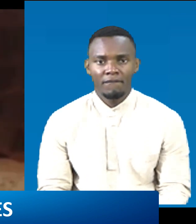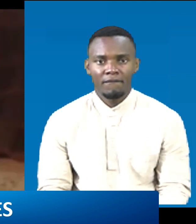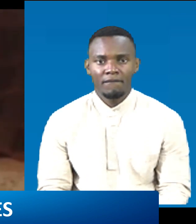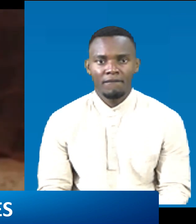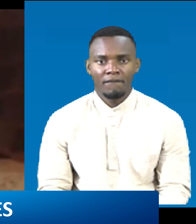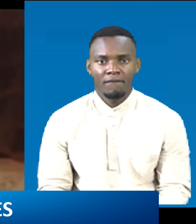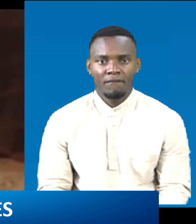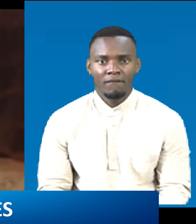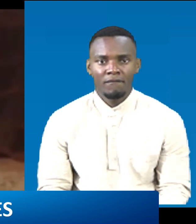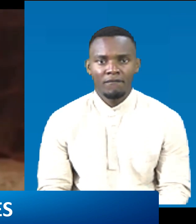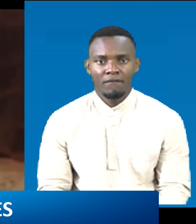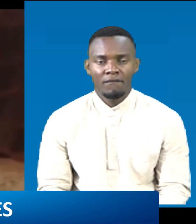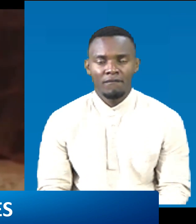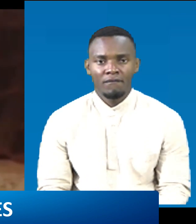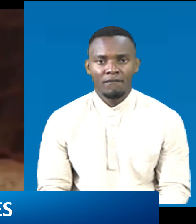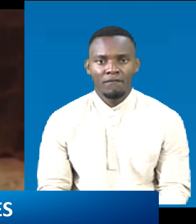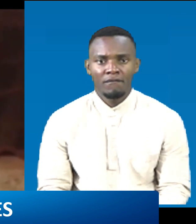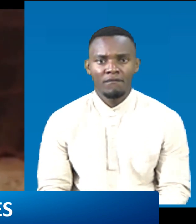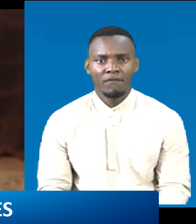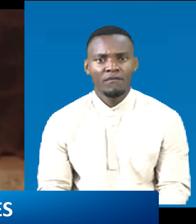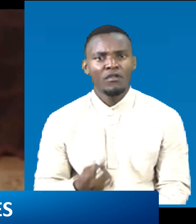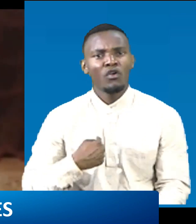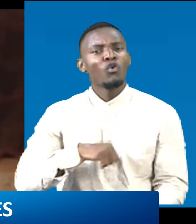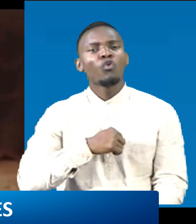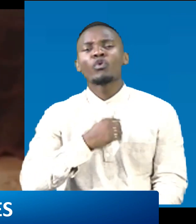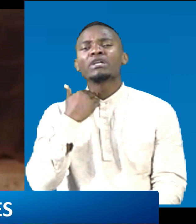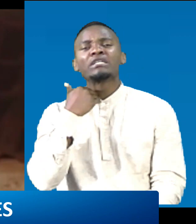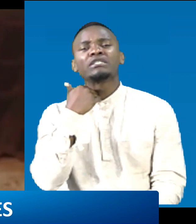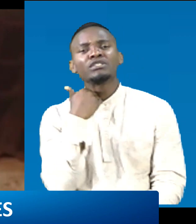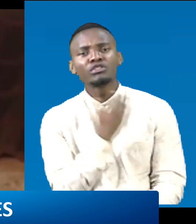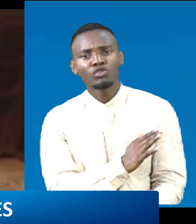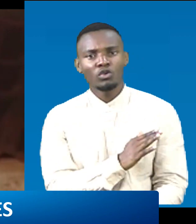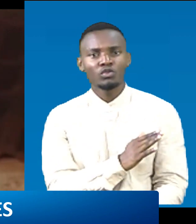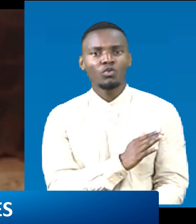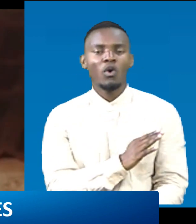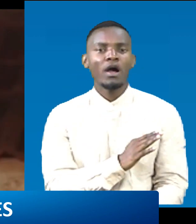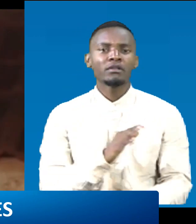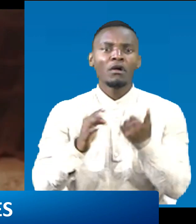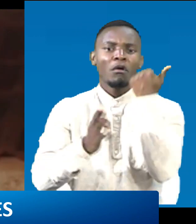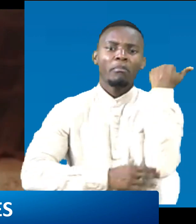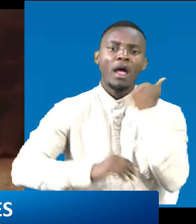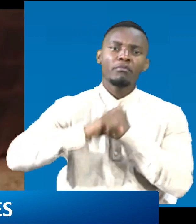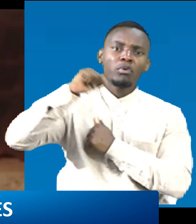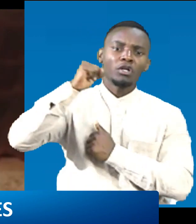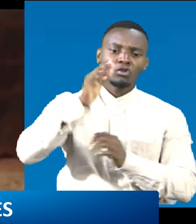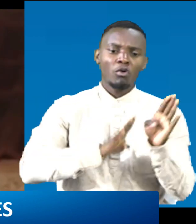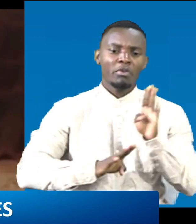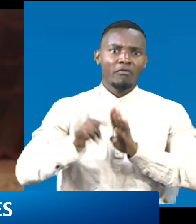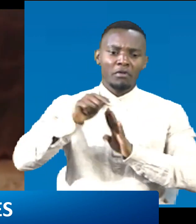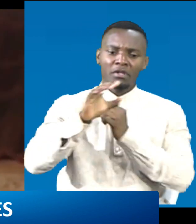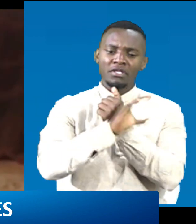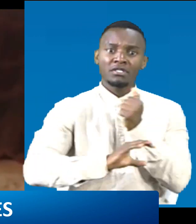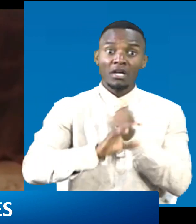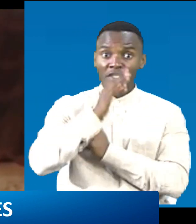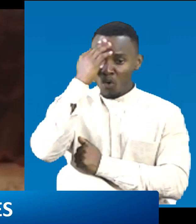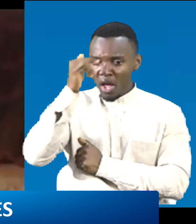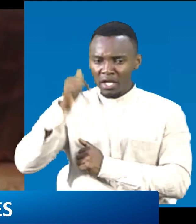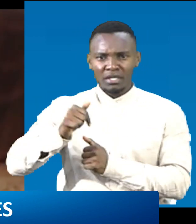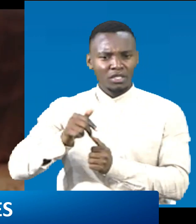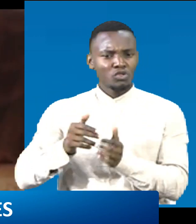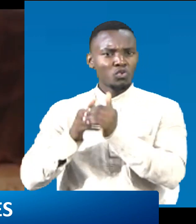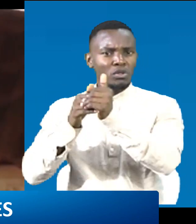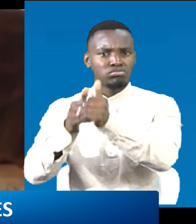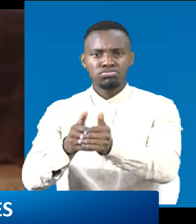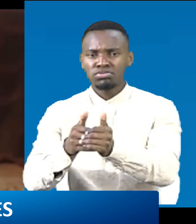Odinga. We don't want political intolerance in this country, because this country will go in the wrong way if we keep on.